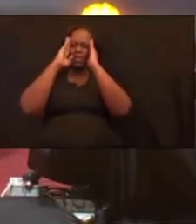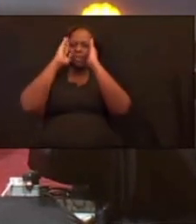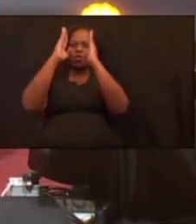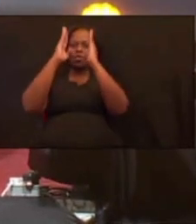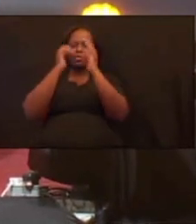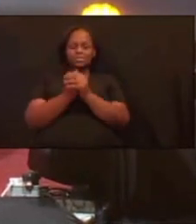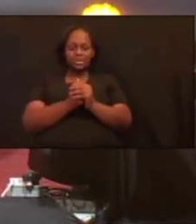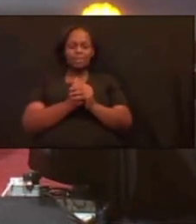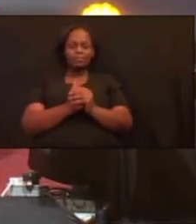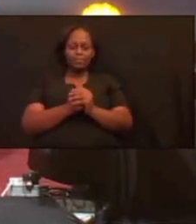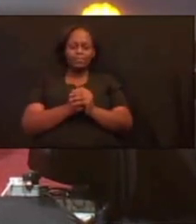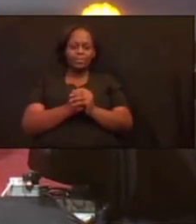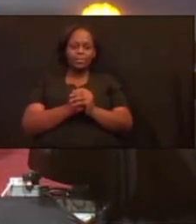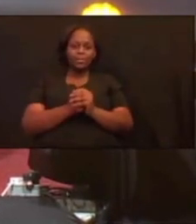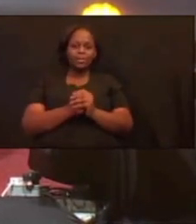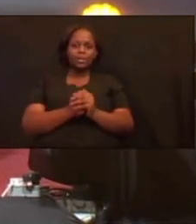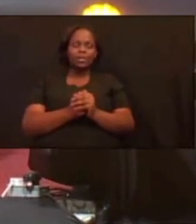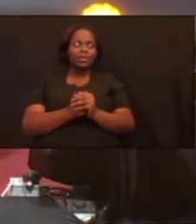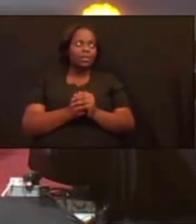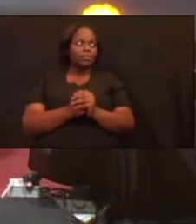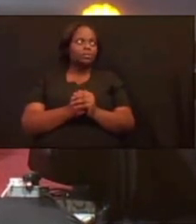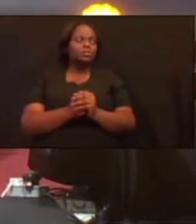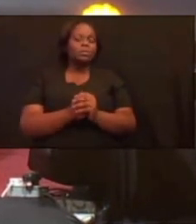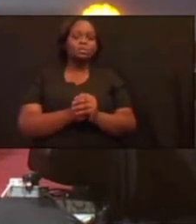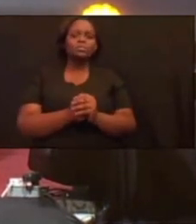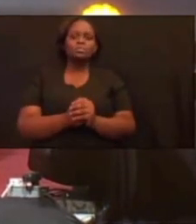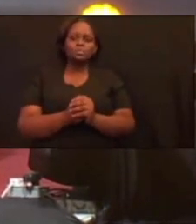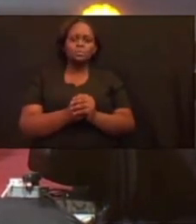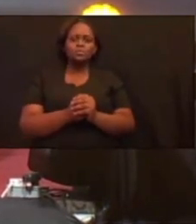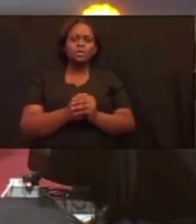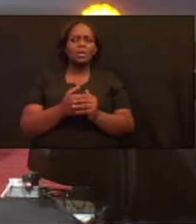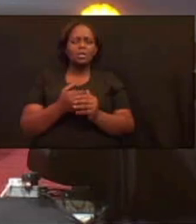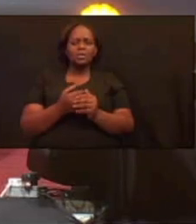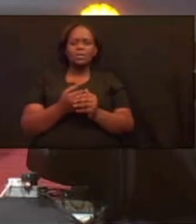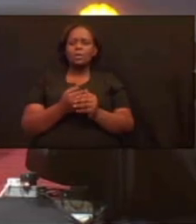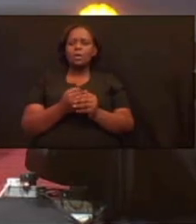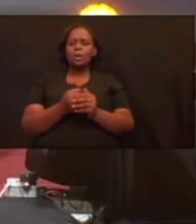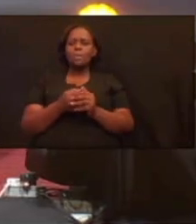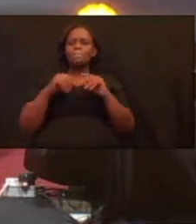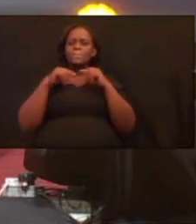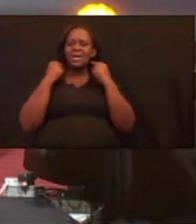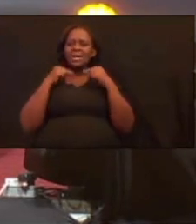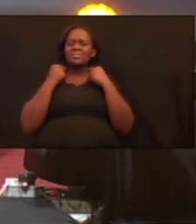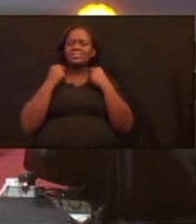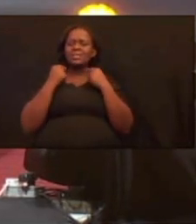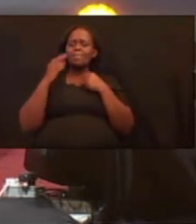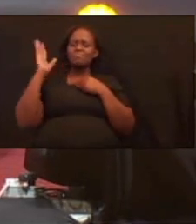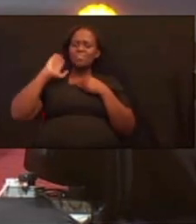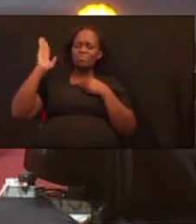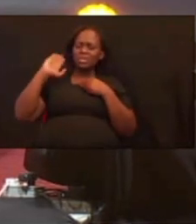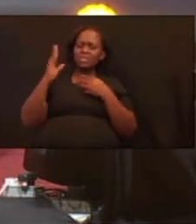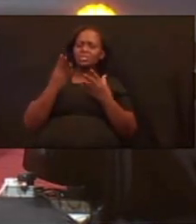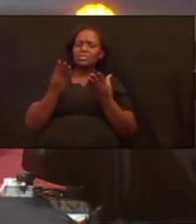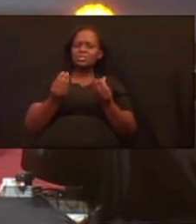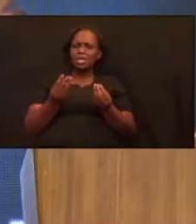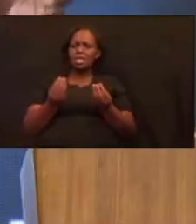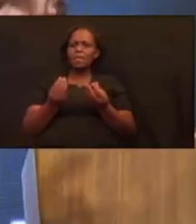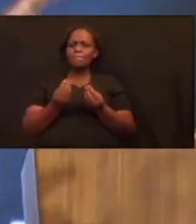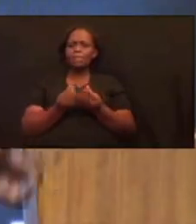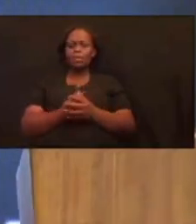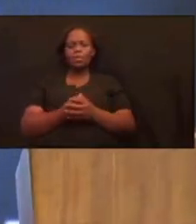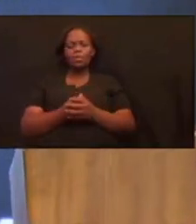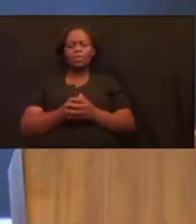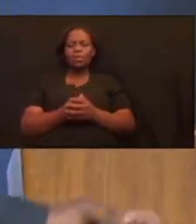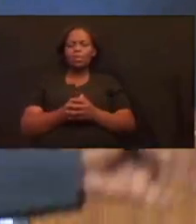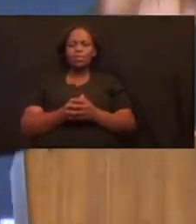He came just on a platform like this, preached a very simple message. And when he was done, he needed